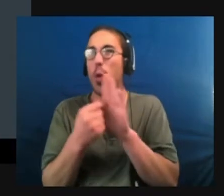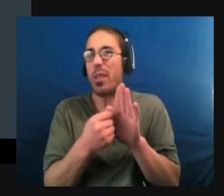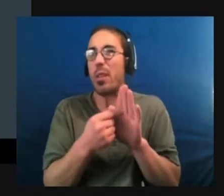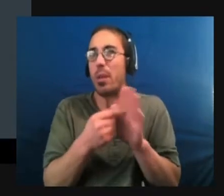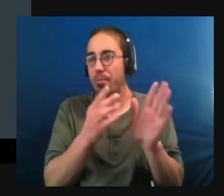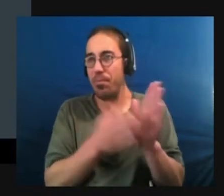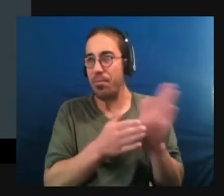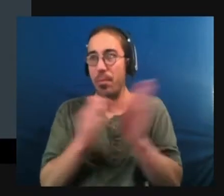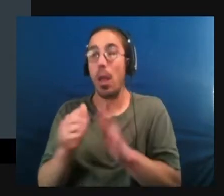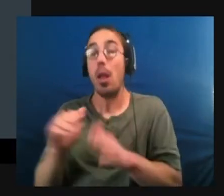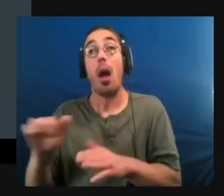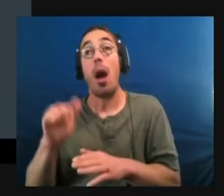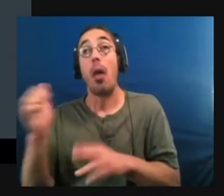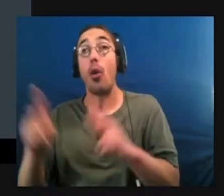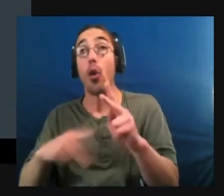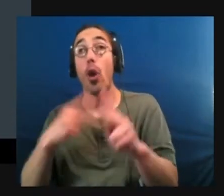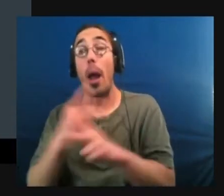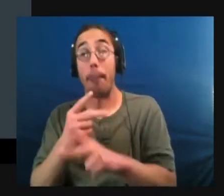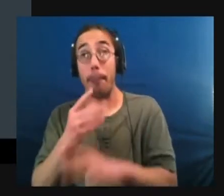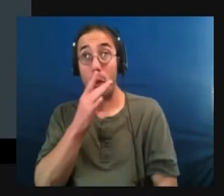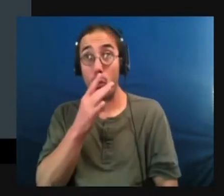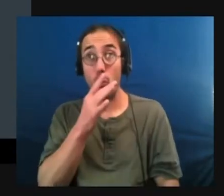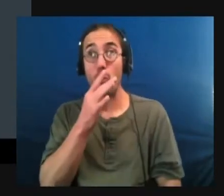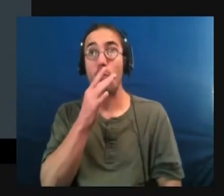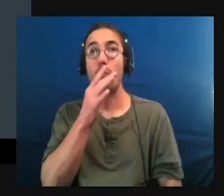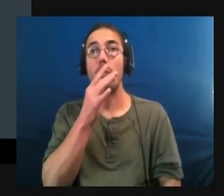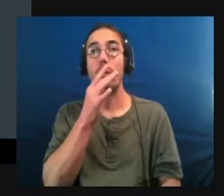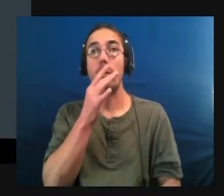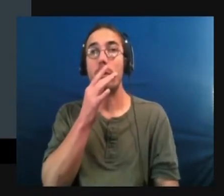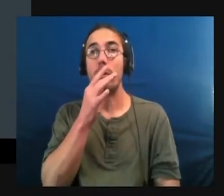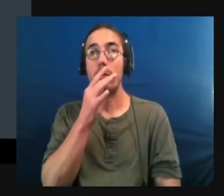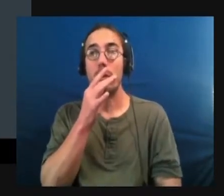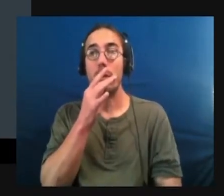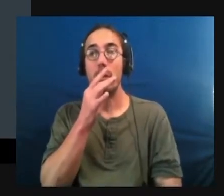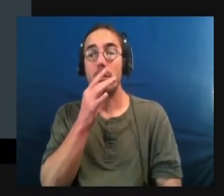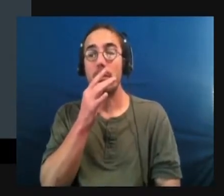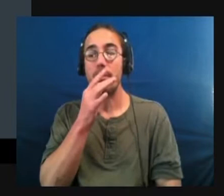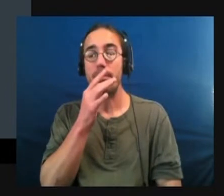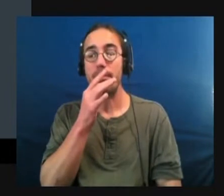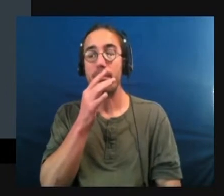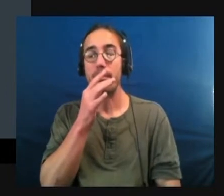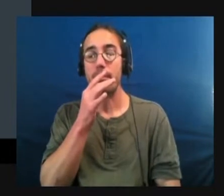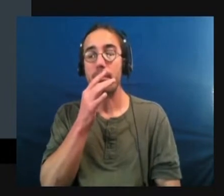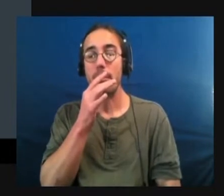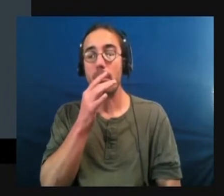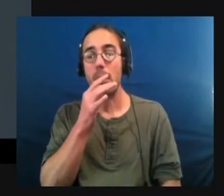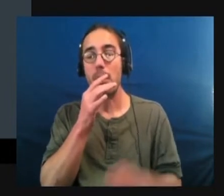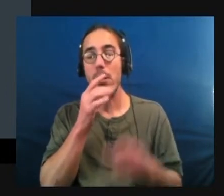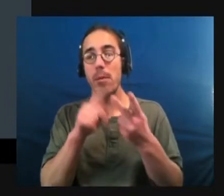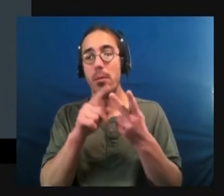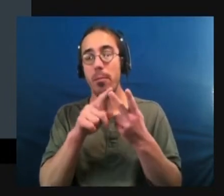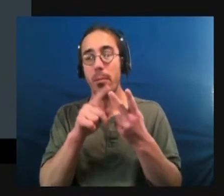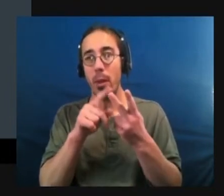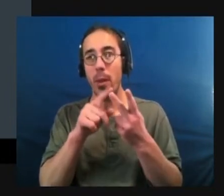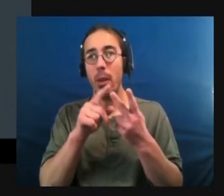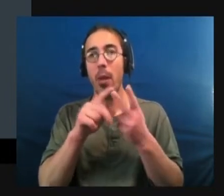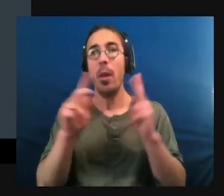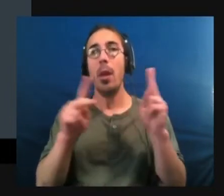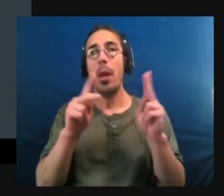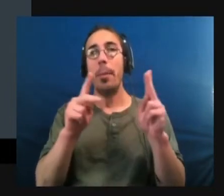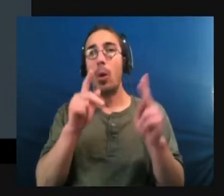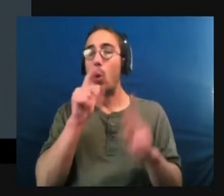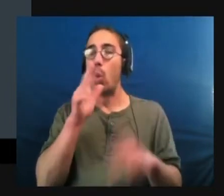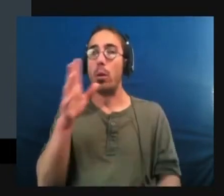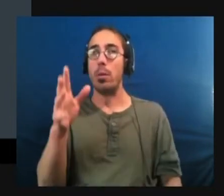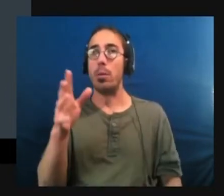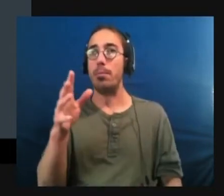at the time, mother, that was identified in the literature were people who were